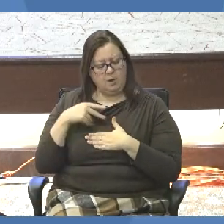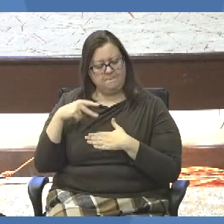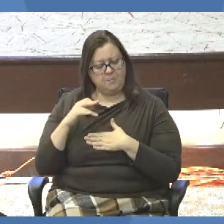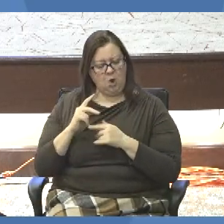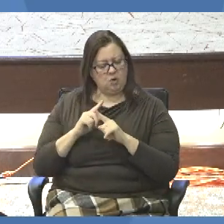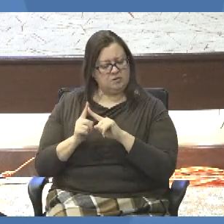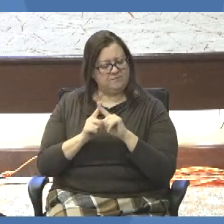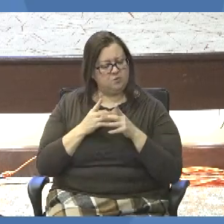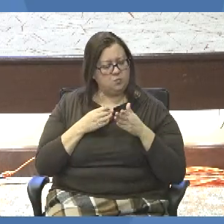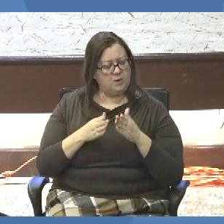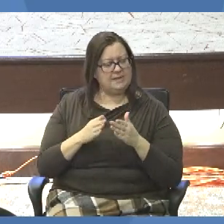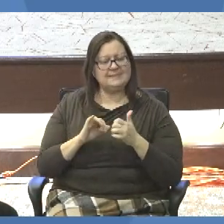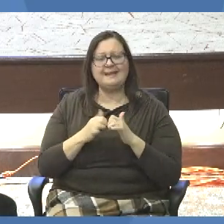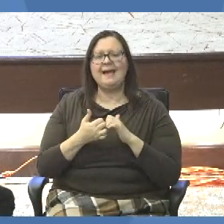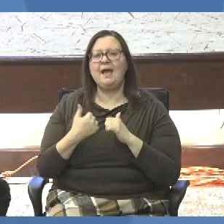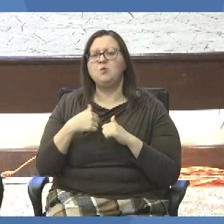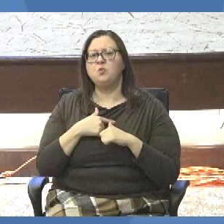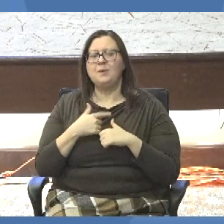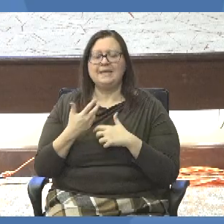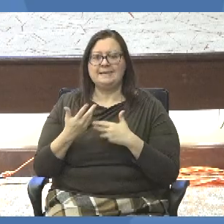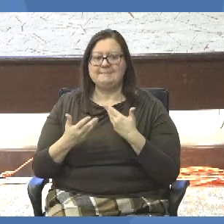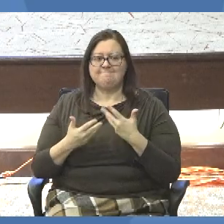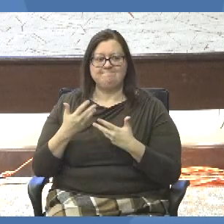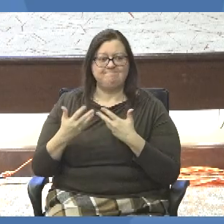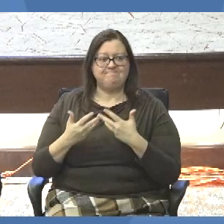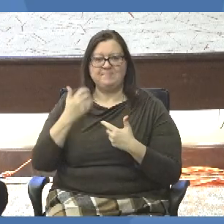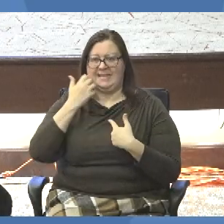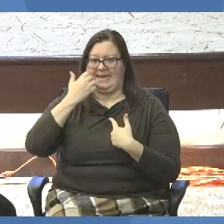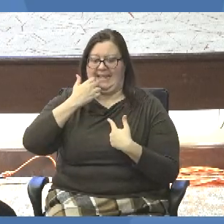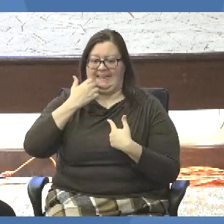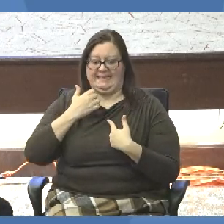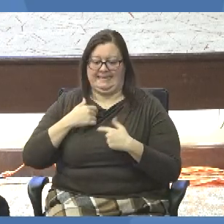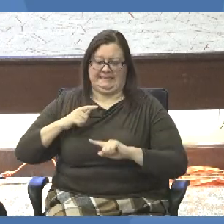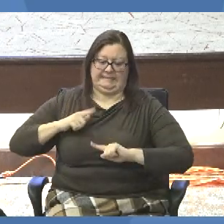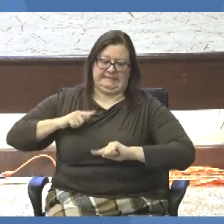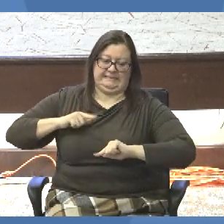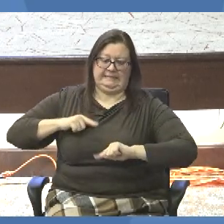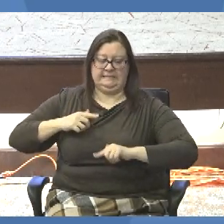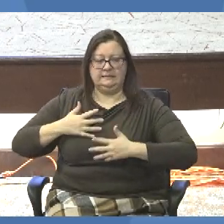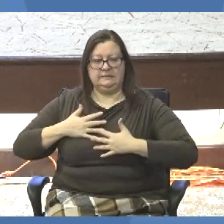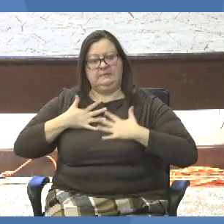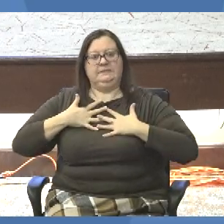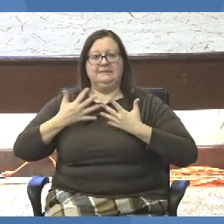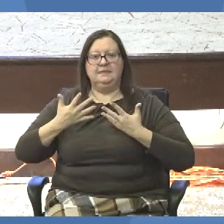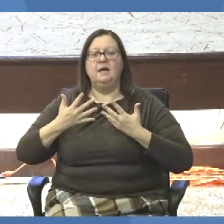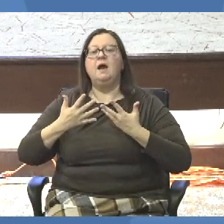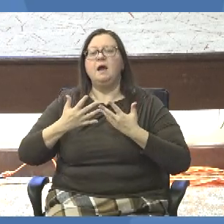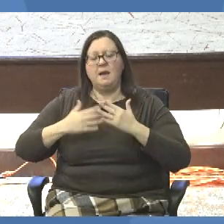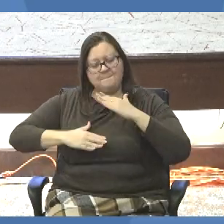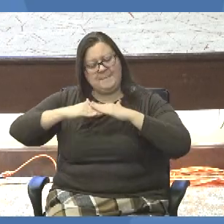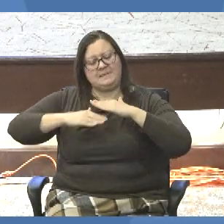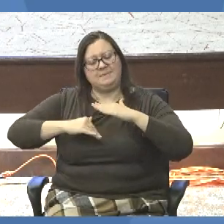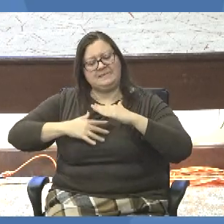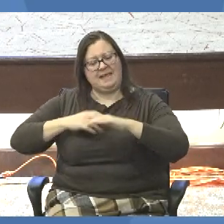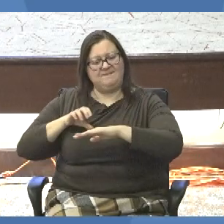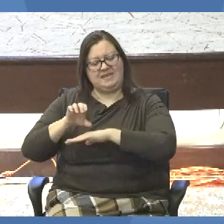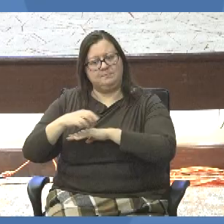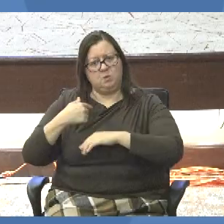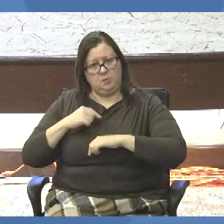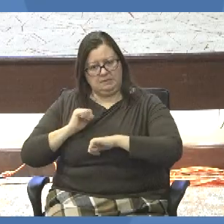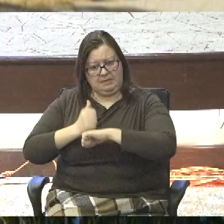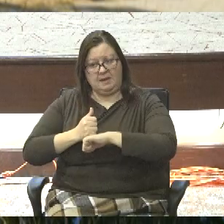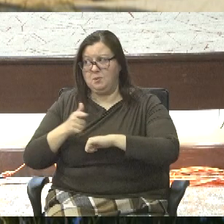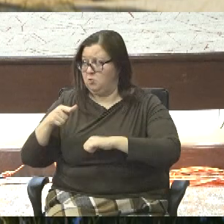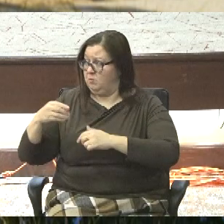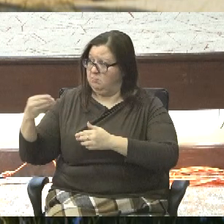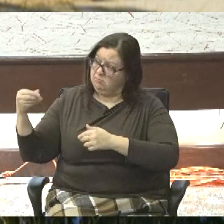different ways, but how do we activate on a daily basis? Really important to make sure we're maximizing that investment that y'all have determined